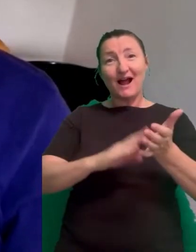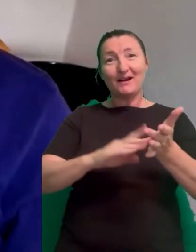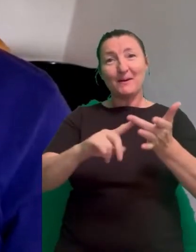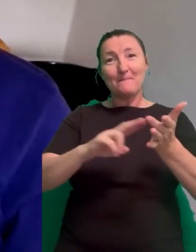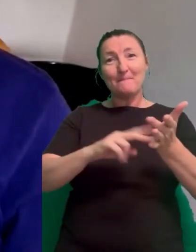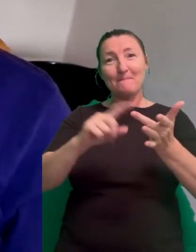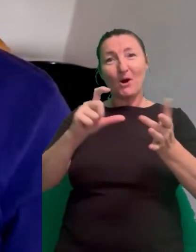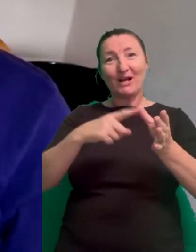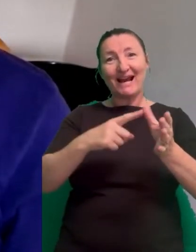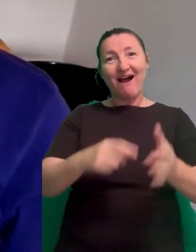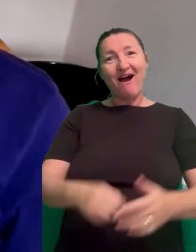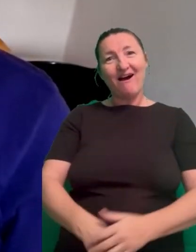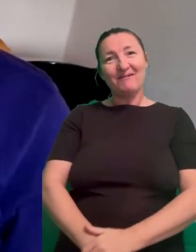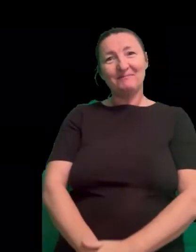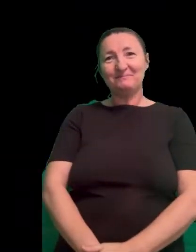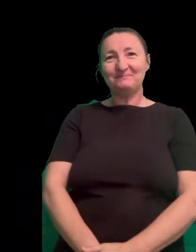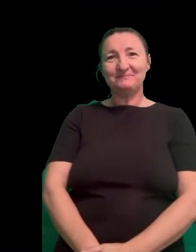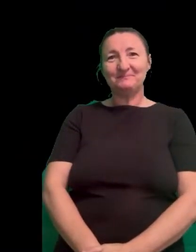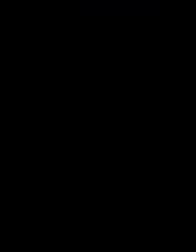Monica.